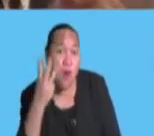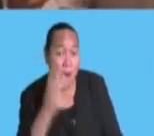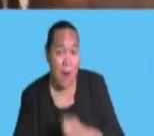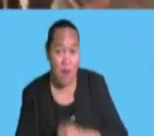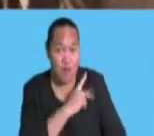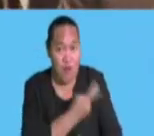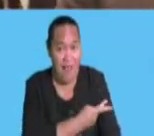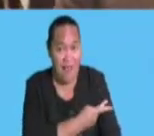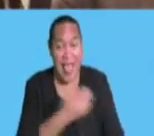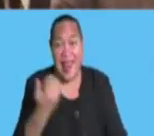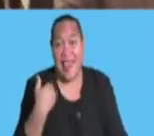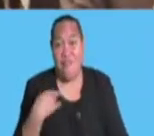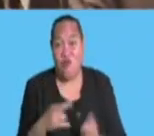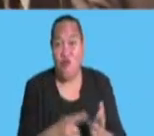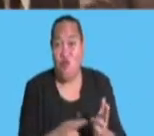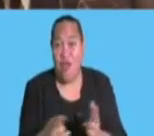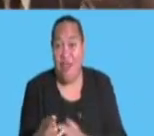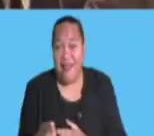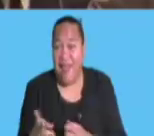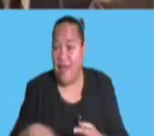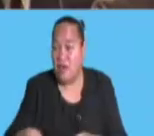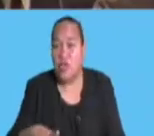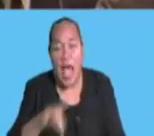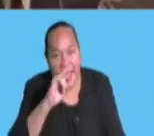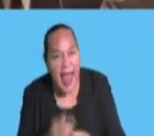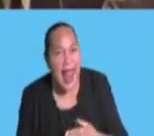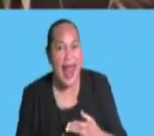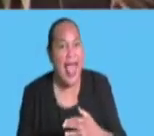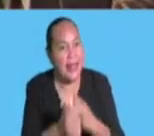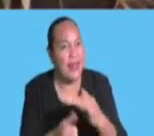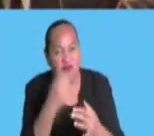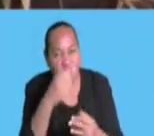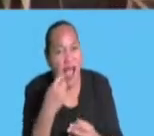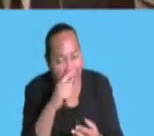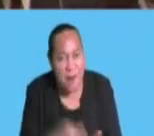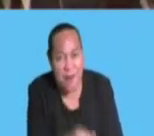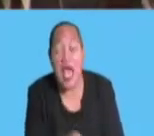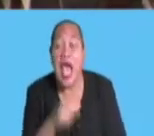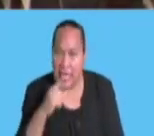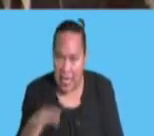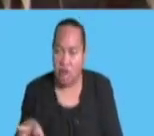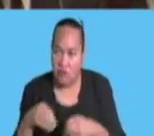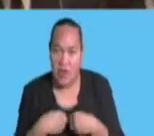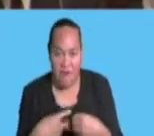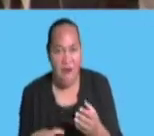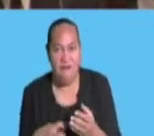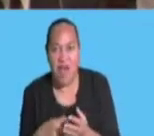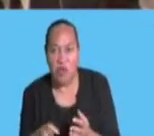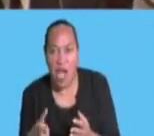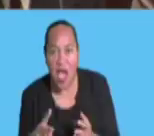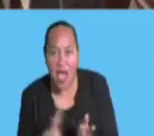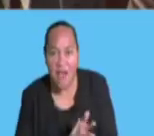pregnant and she's living in a rural area and she cannot have access to food, she cannot pay for it, she can get food vouchers that helps her to